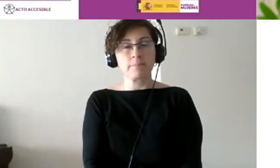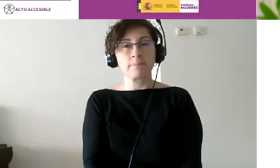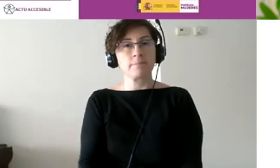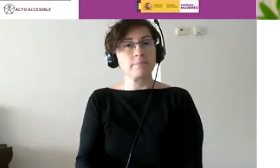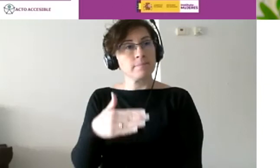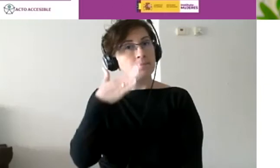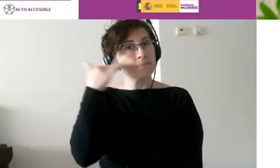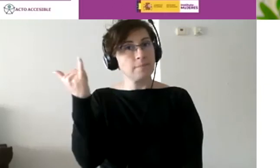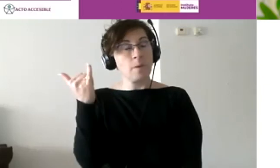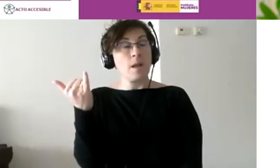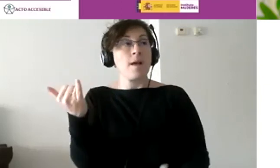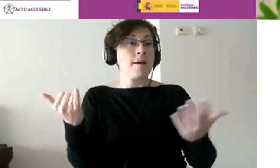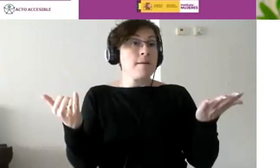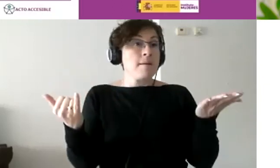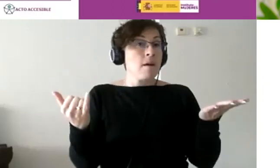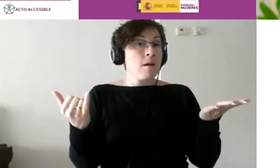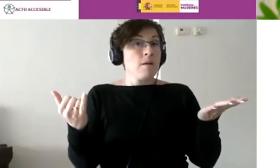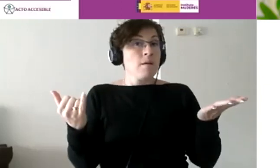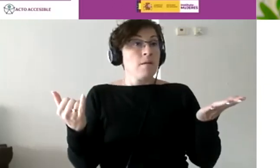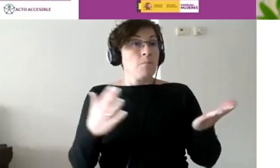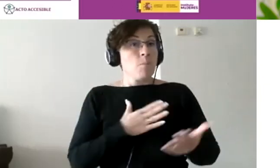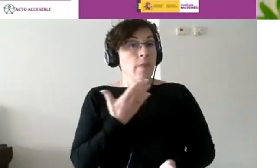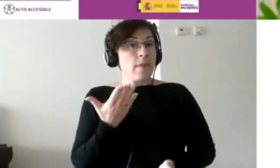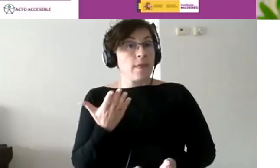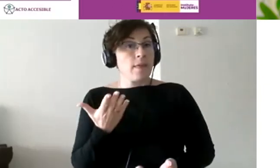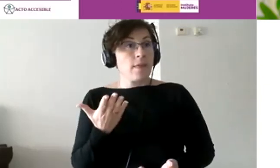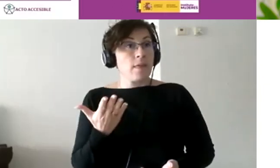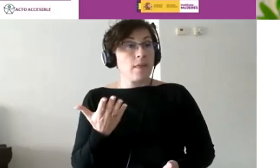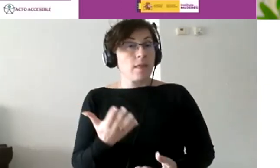Perhaps Gunta is with us.